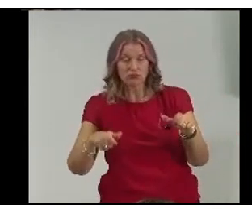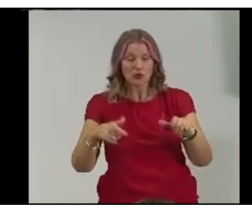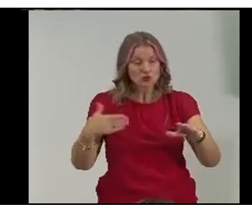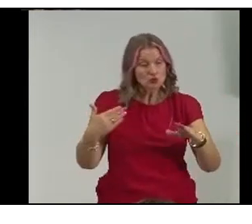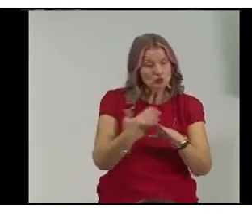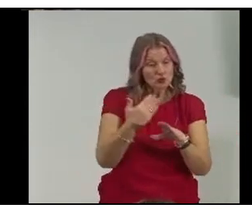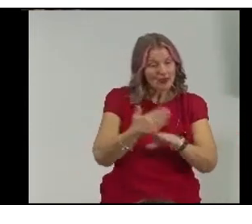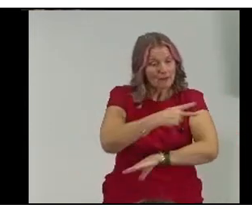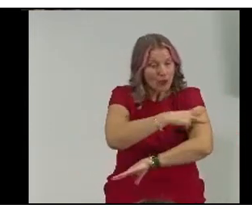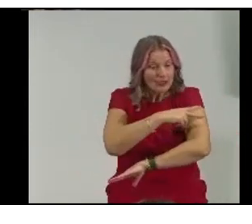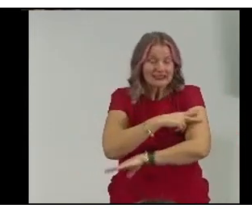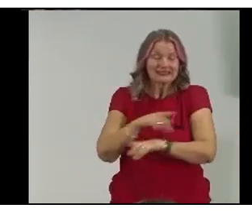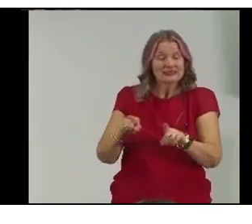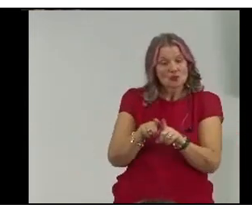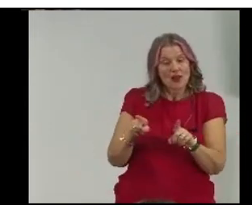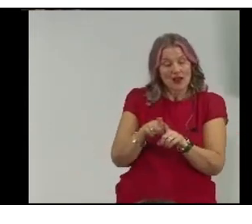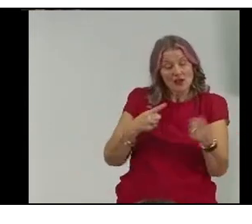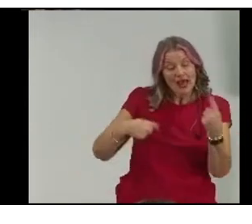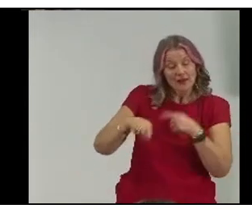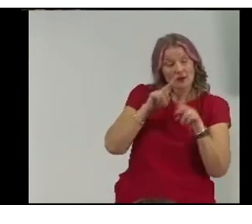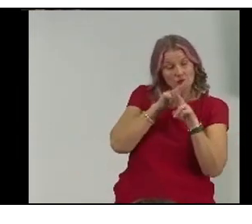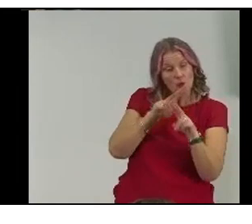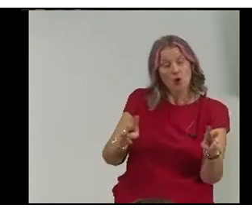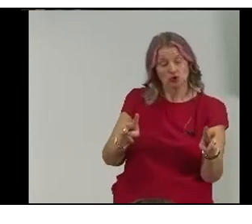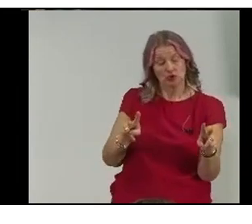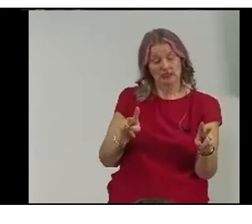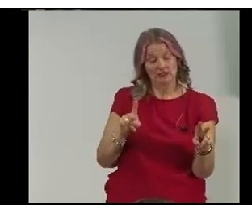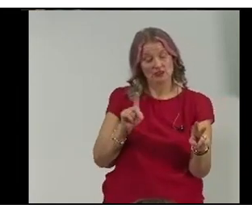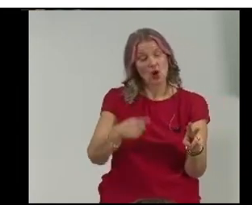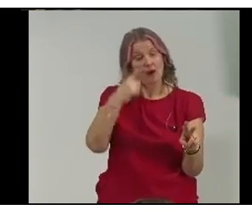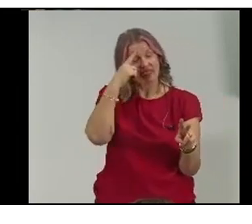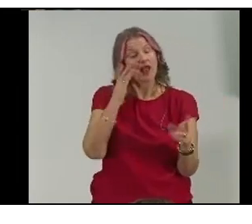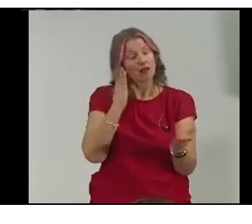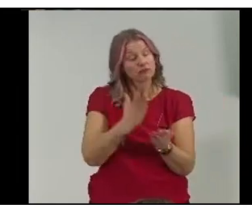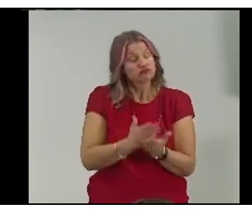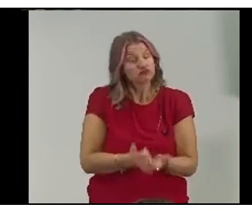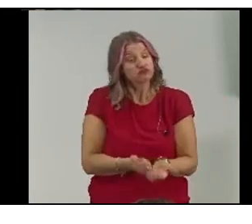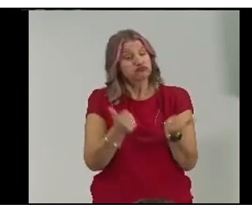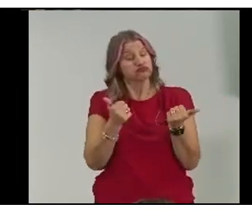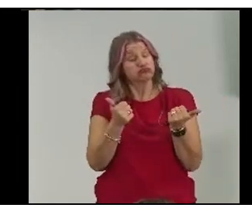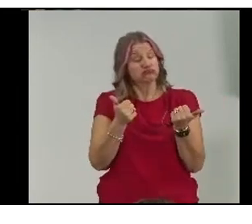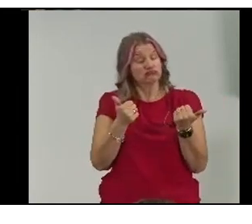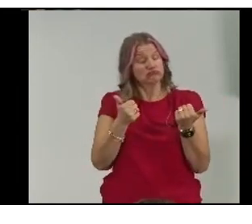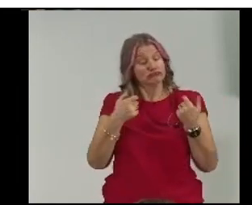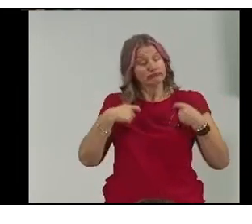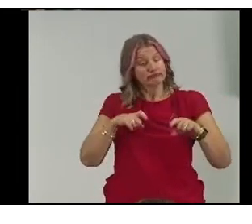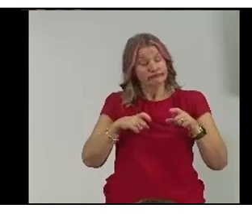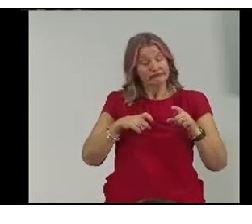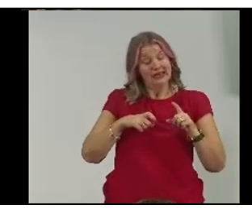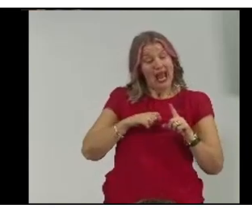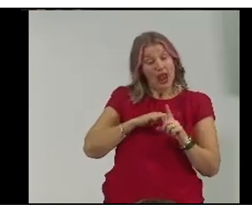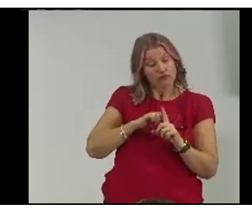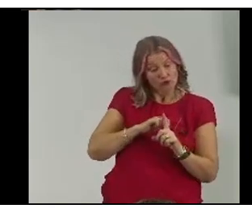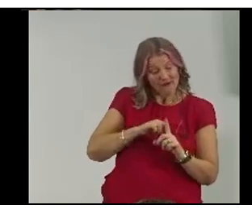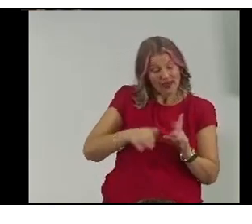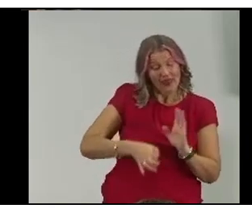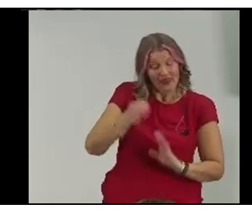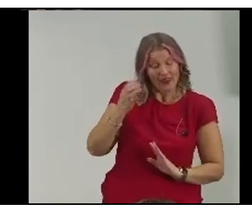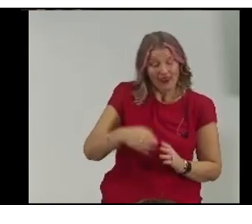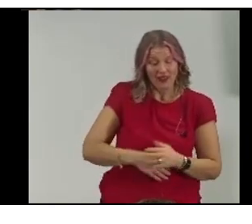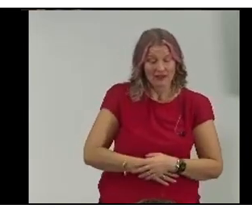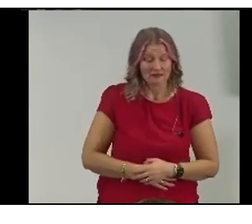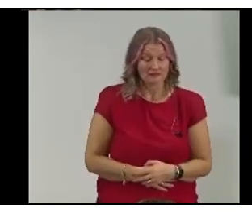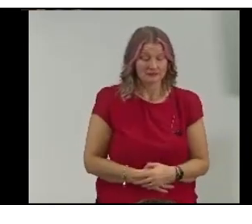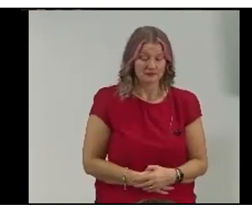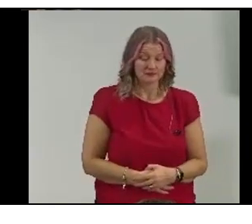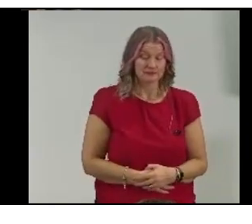who's coming to watch Rugby 7 as well. So I think progress is definitely there, and I think that attitudes are changing as well. Can be faster